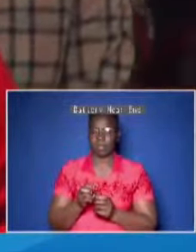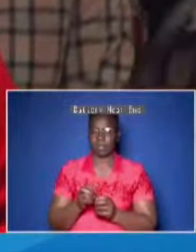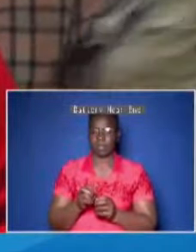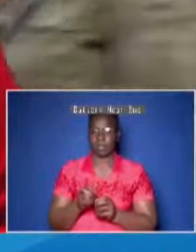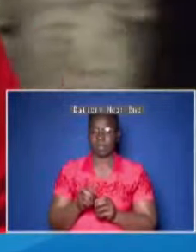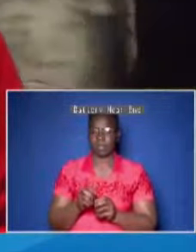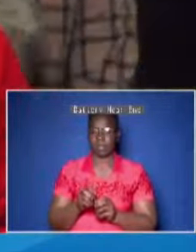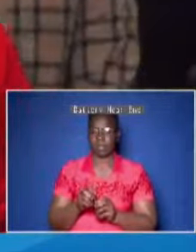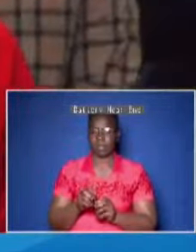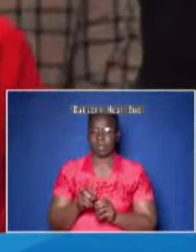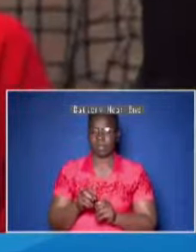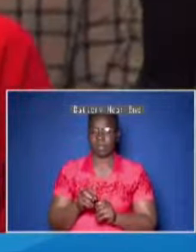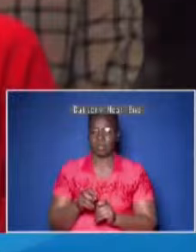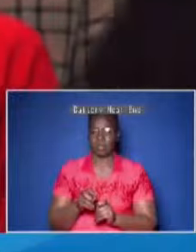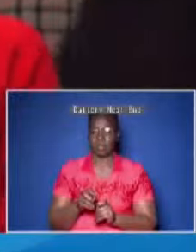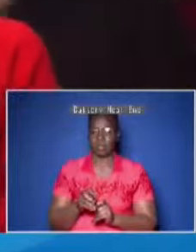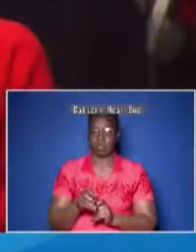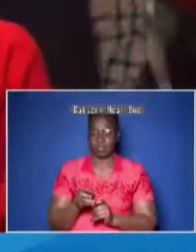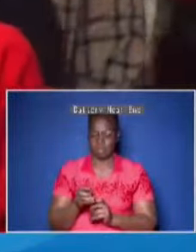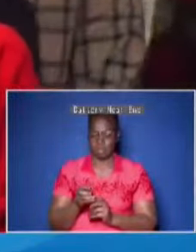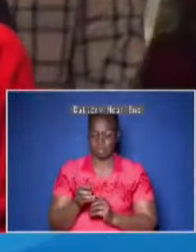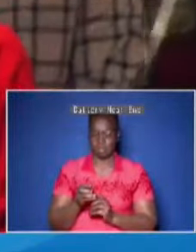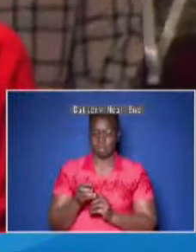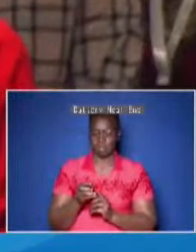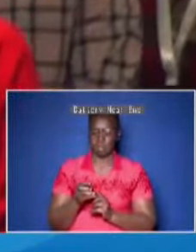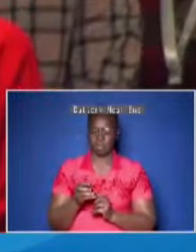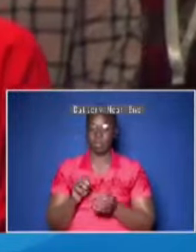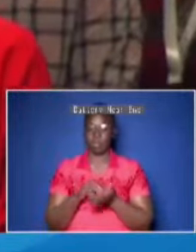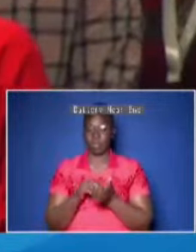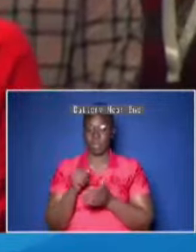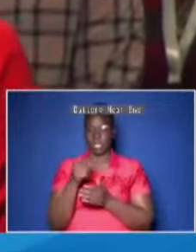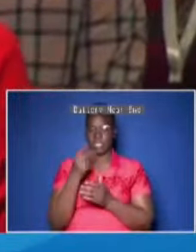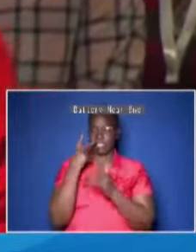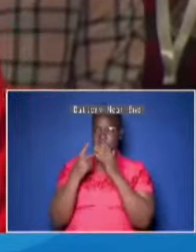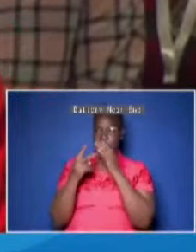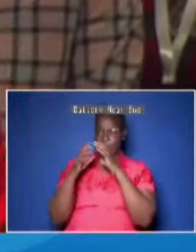them and so this is your your your